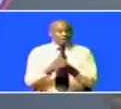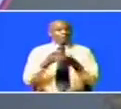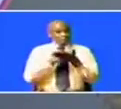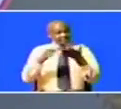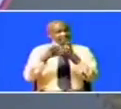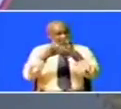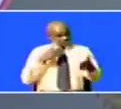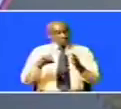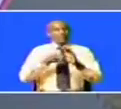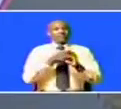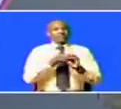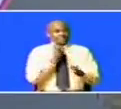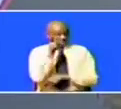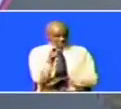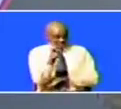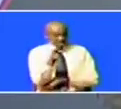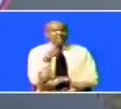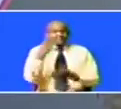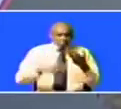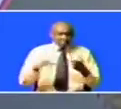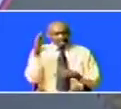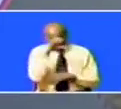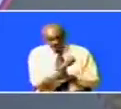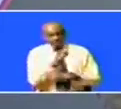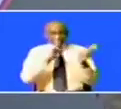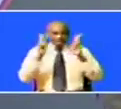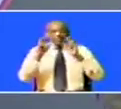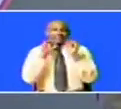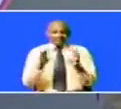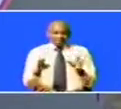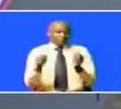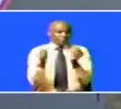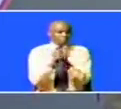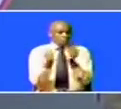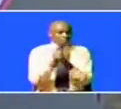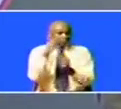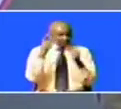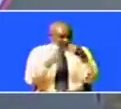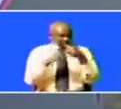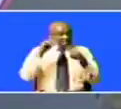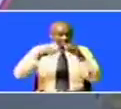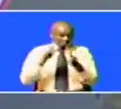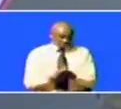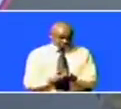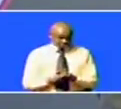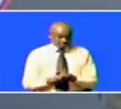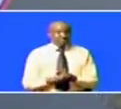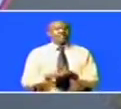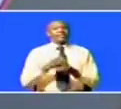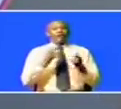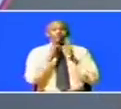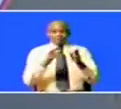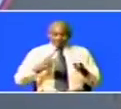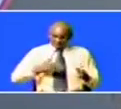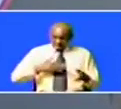today's events, raising concerns about a lack of preparedness by the commission for the October 26th repeat election. Now, as our Timothy Otieno now